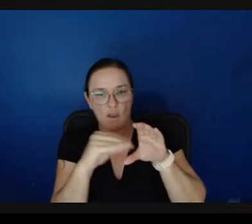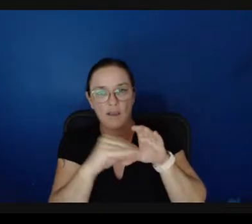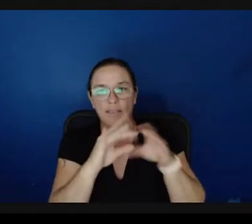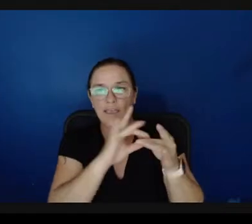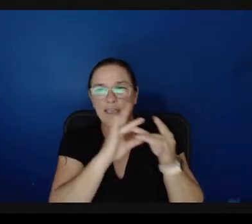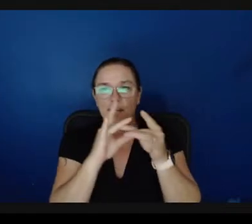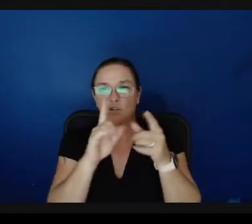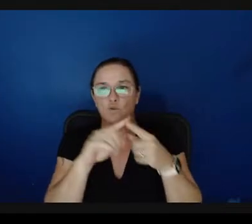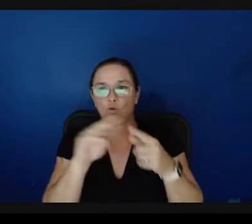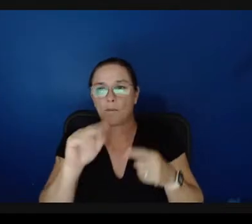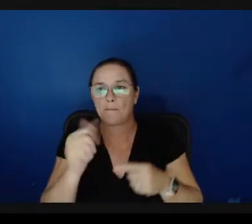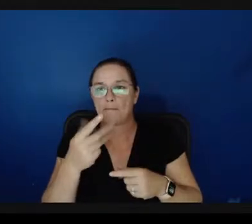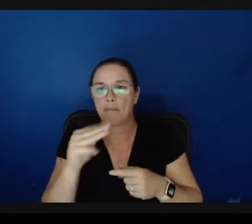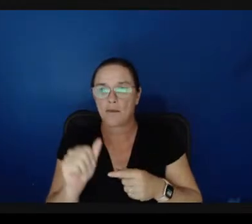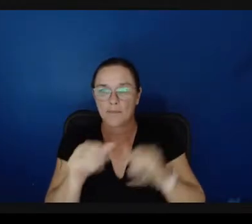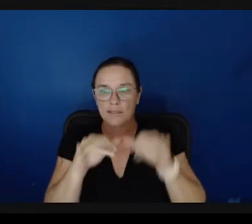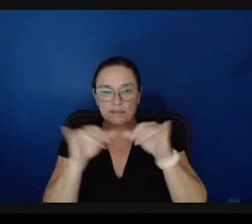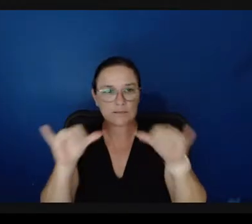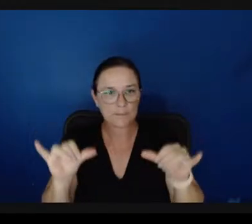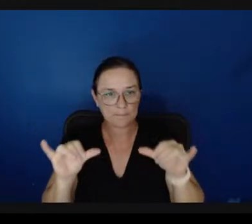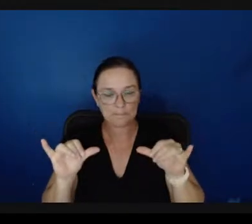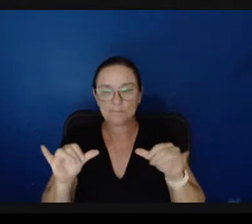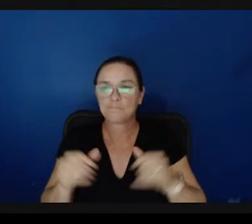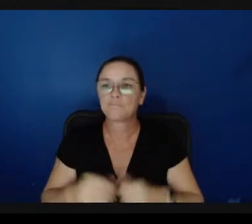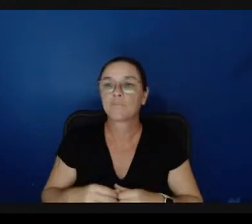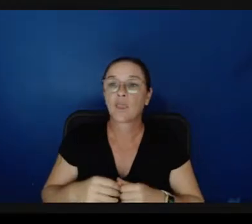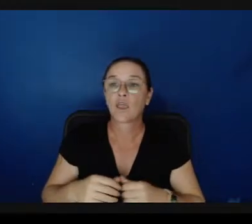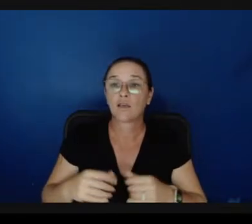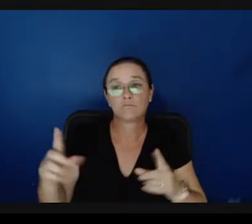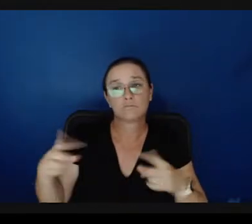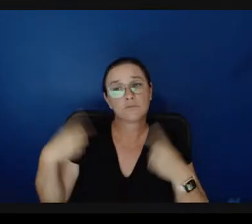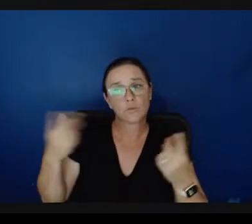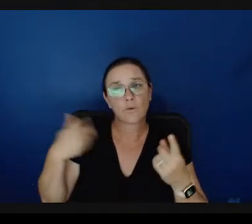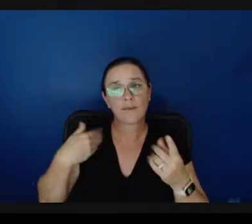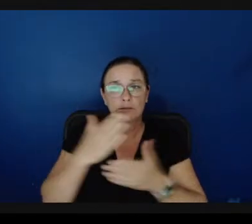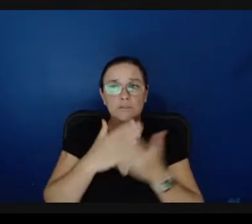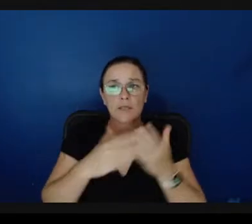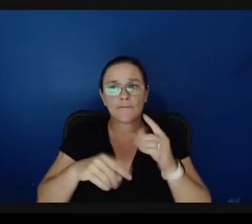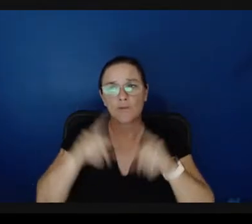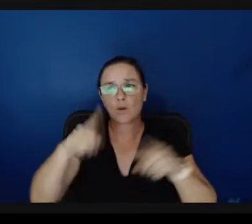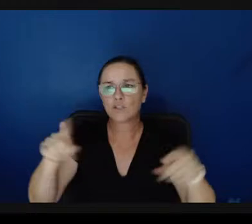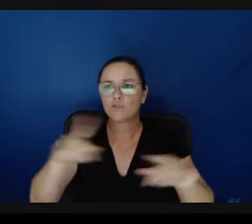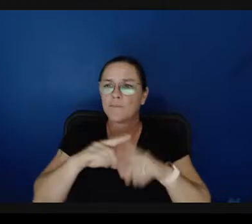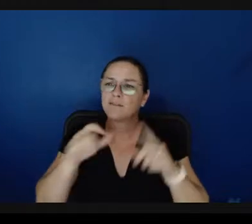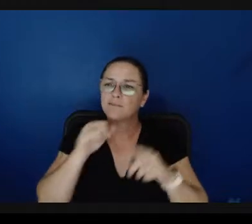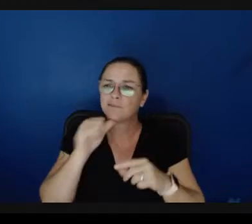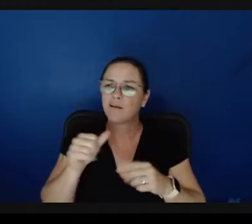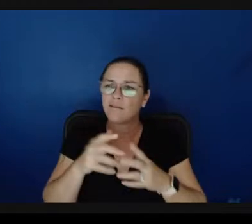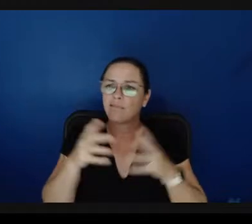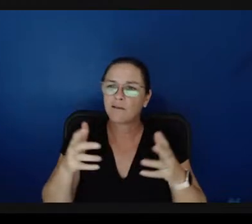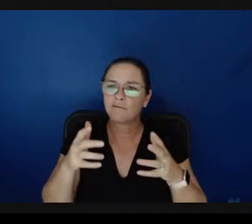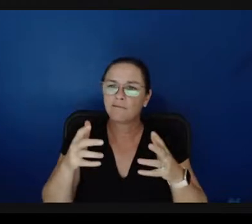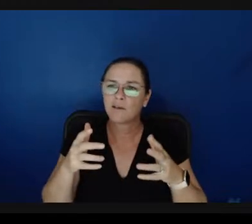system. And since then, we've had some variations, but not much real